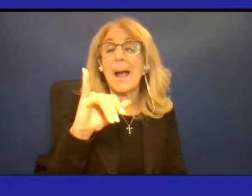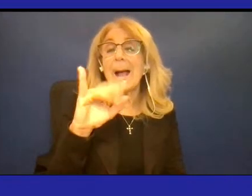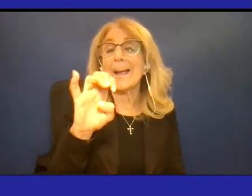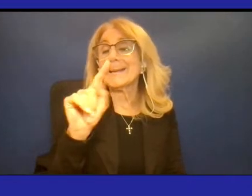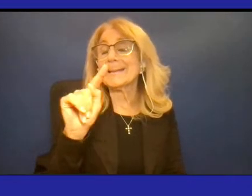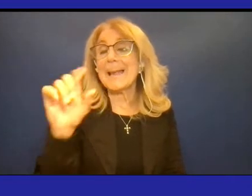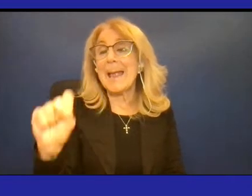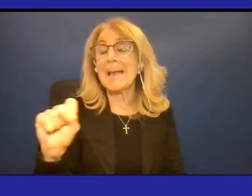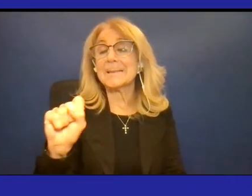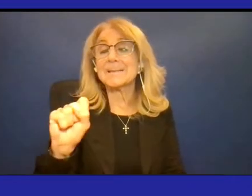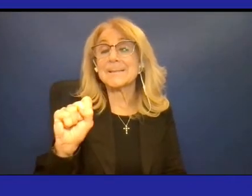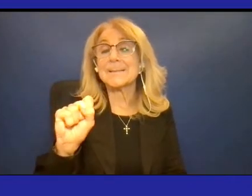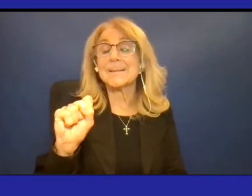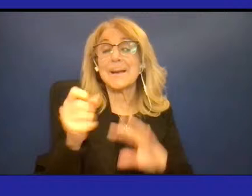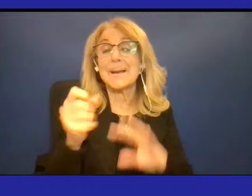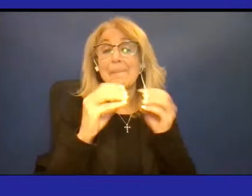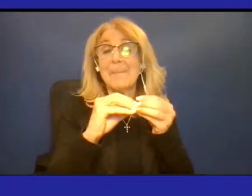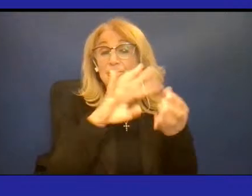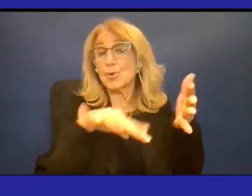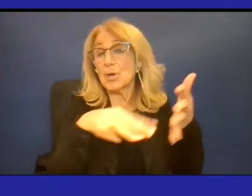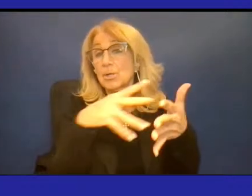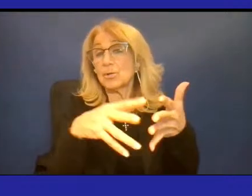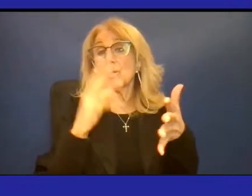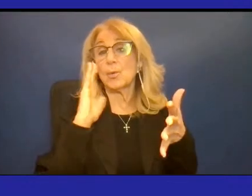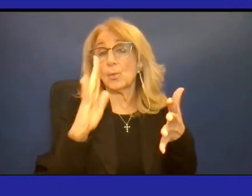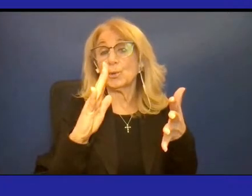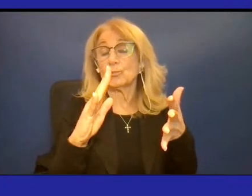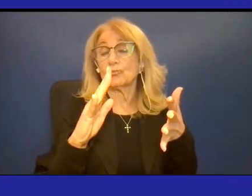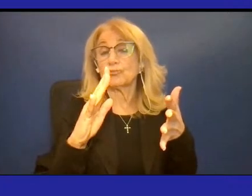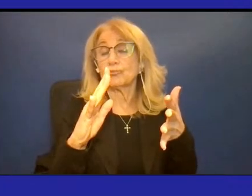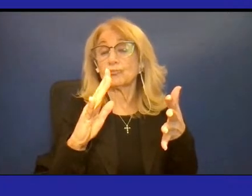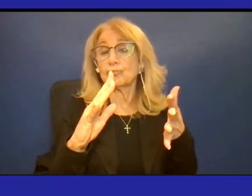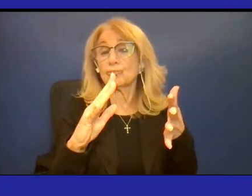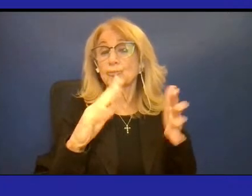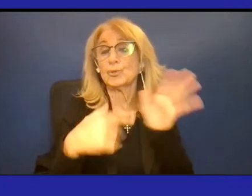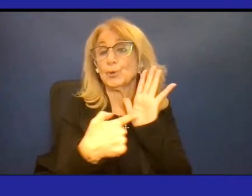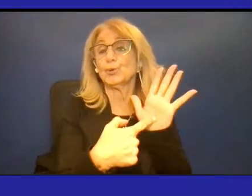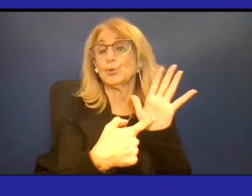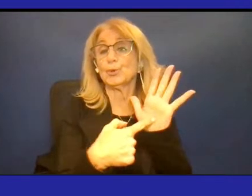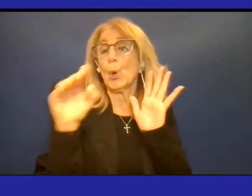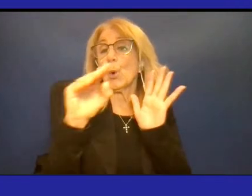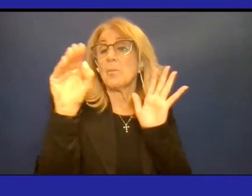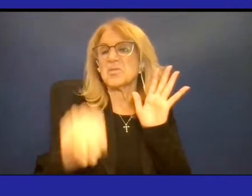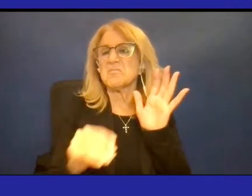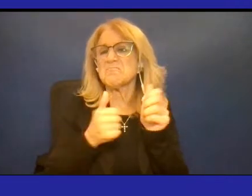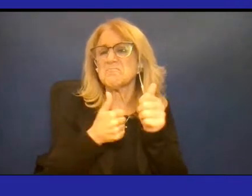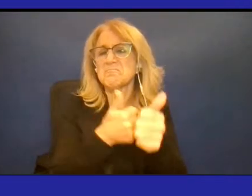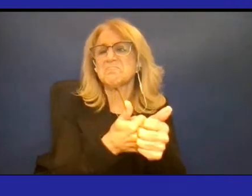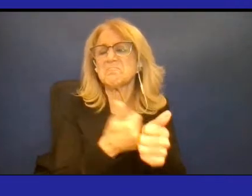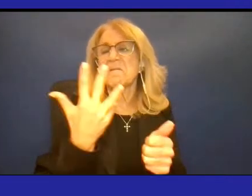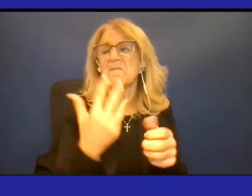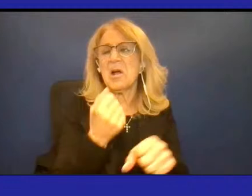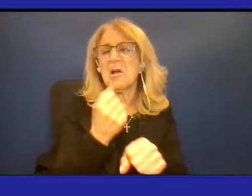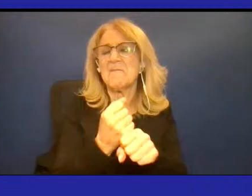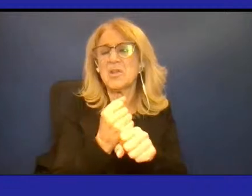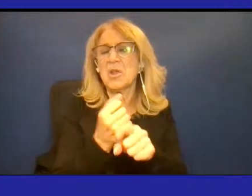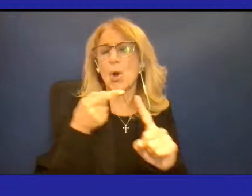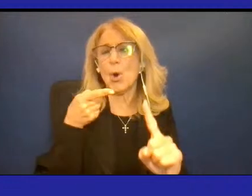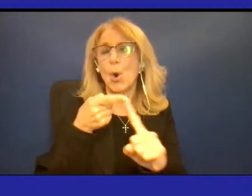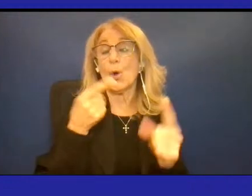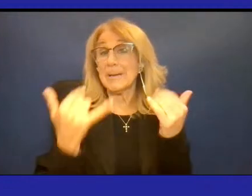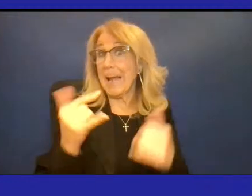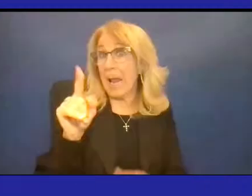will present a percentage on track on this 5-year goal here. So right now it's